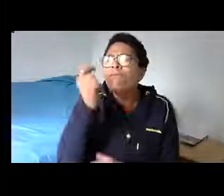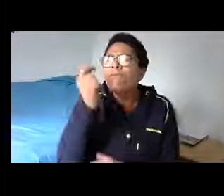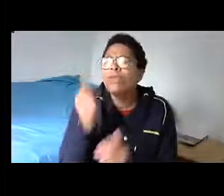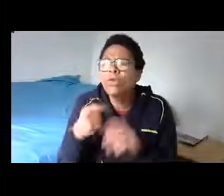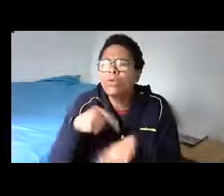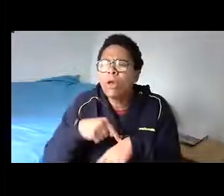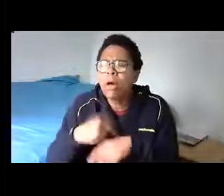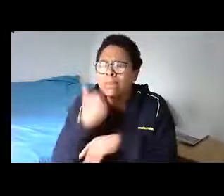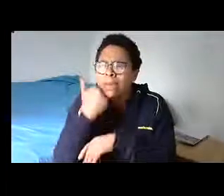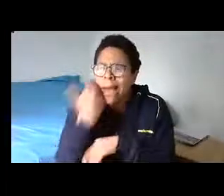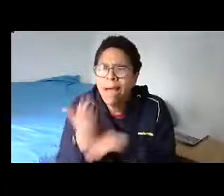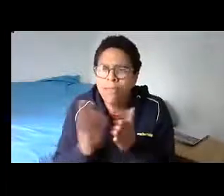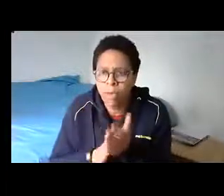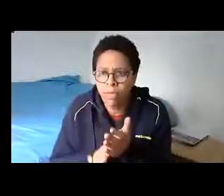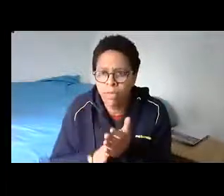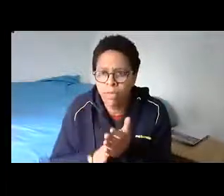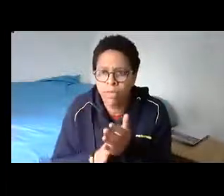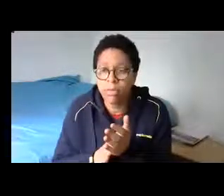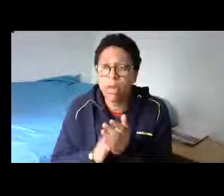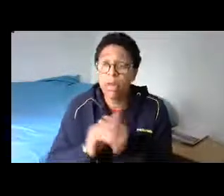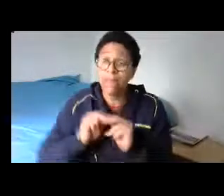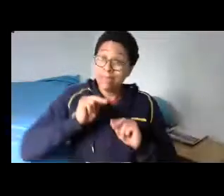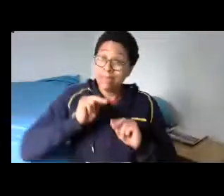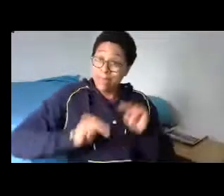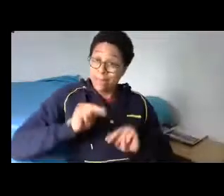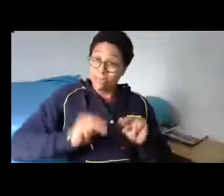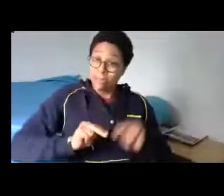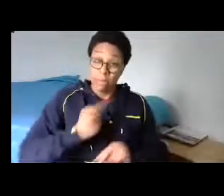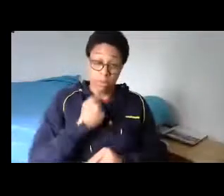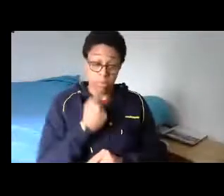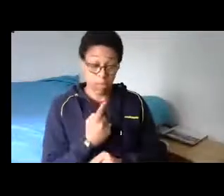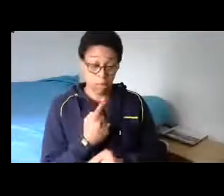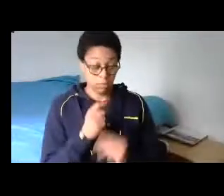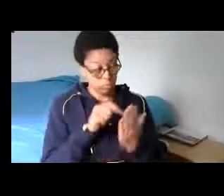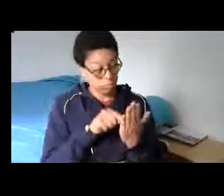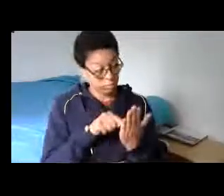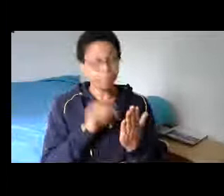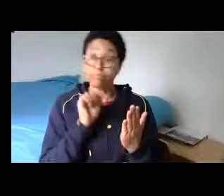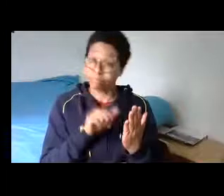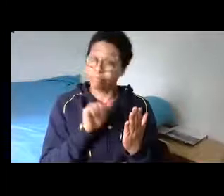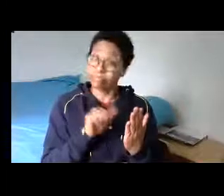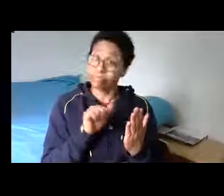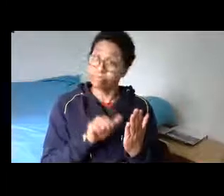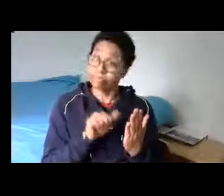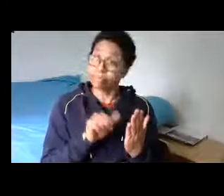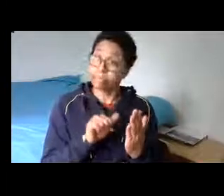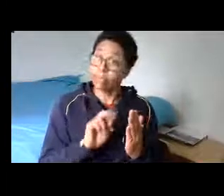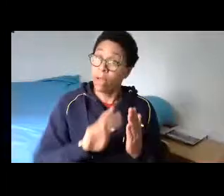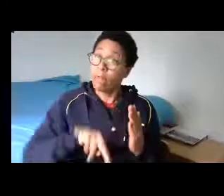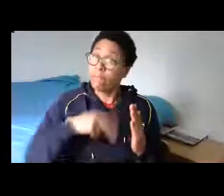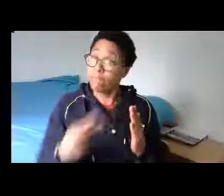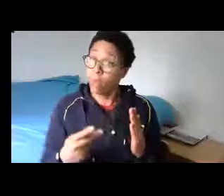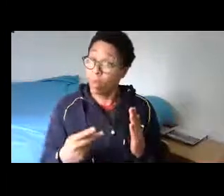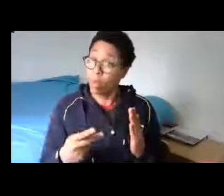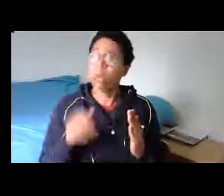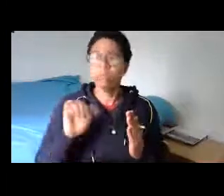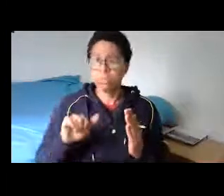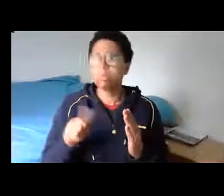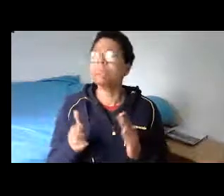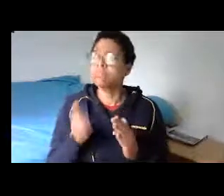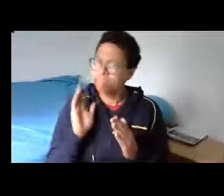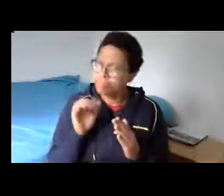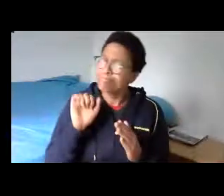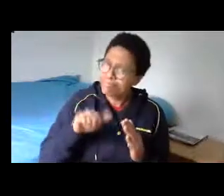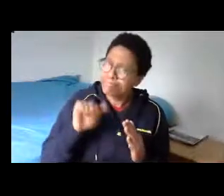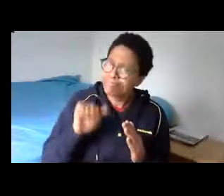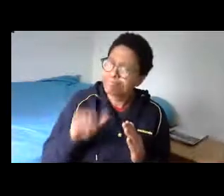her assessment effectively said that yes, it's a risk that she would fall, and she had to go to hospital after some of